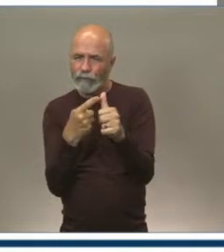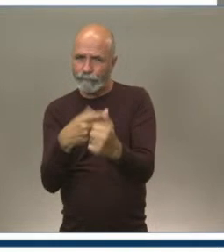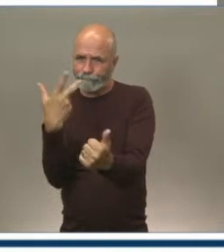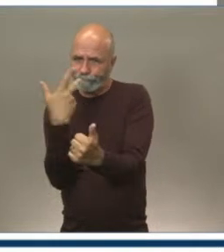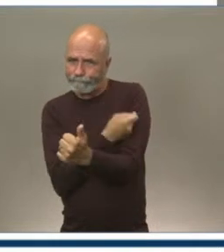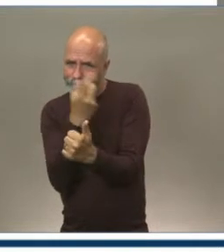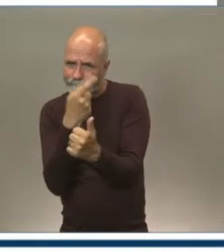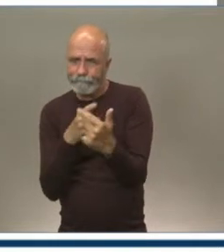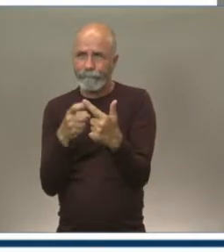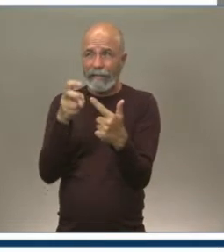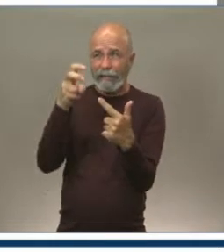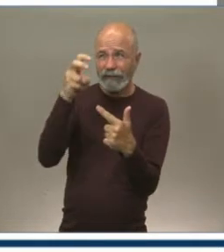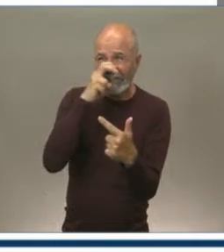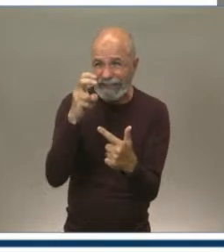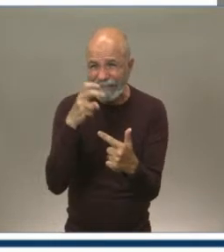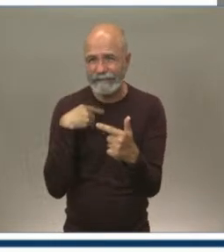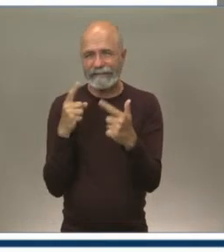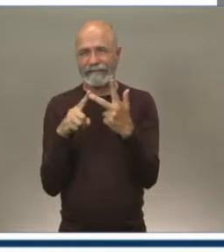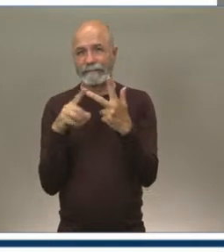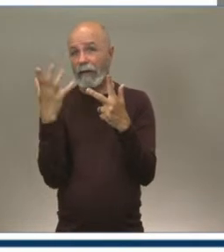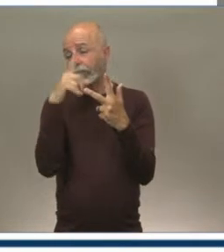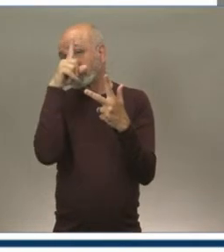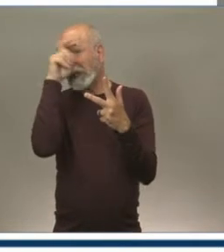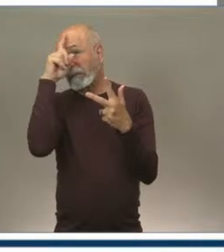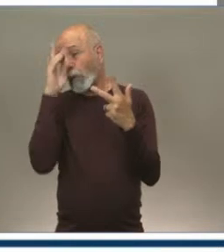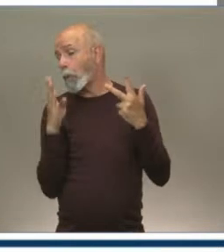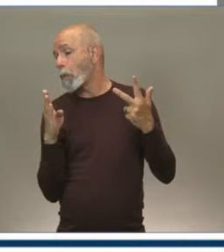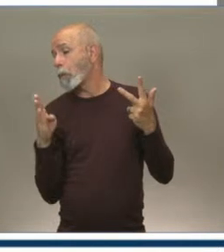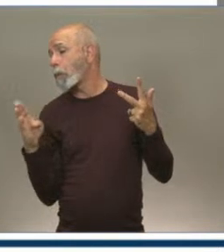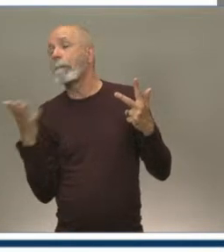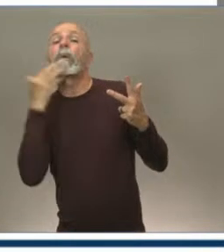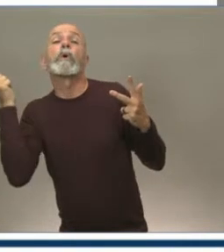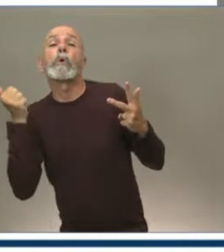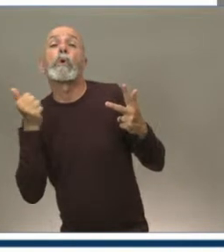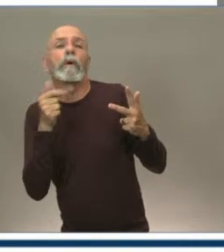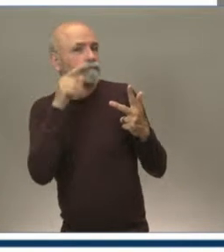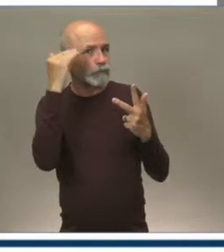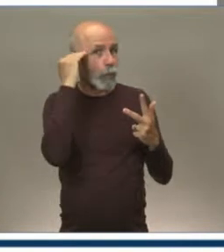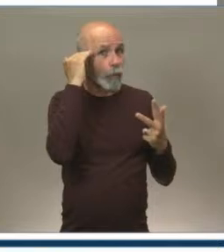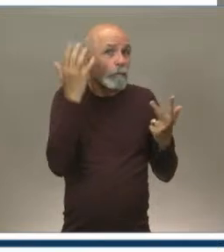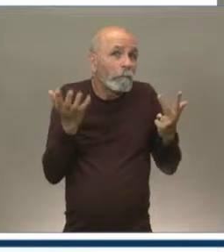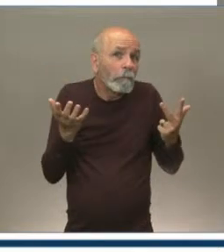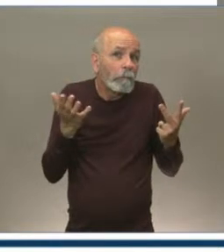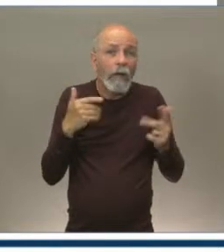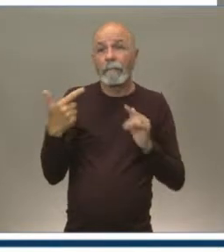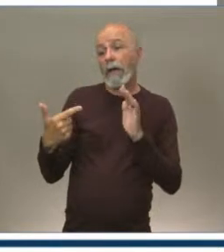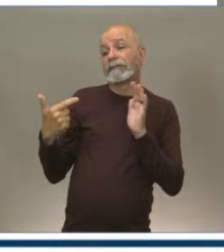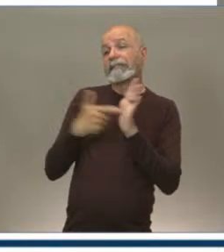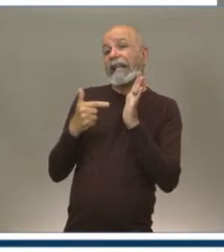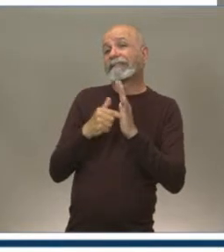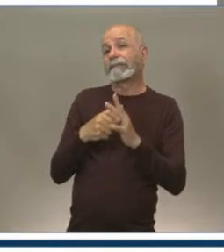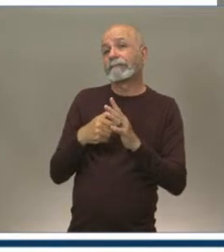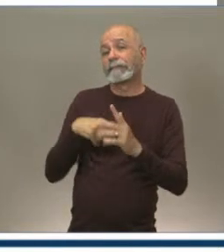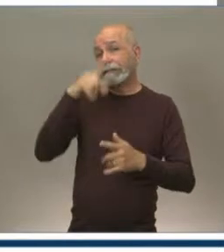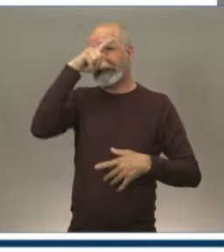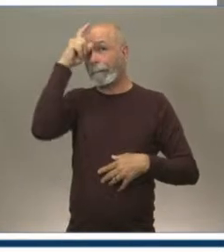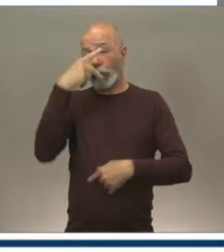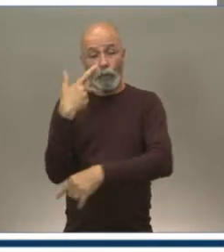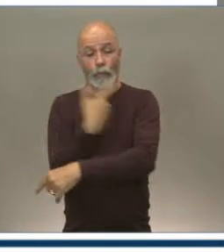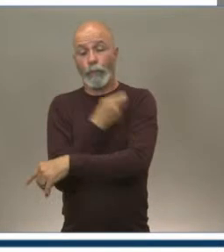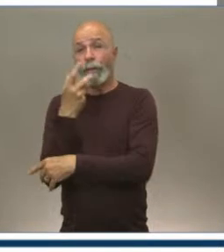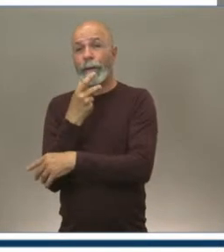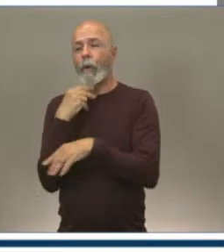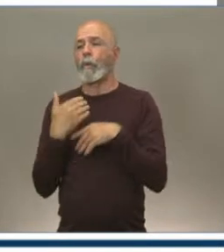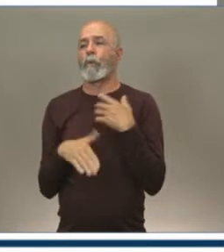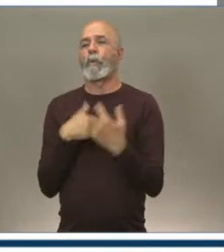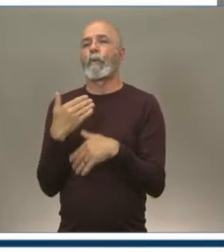we can have a better summer, and where we will all be able to then get our second dose of vaccine through the summer, and then ultimately